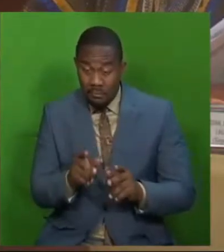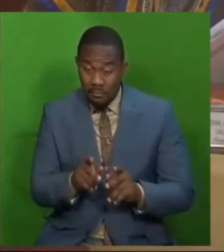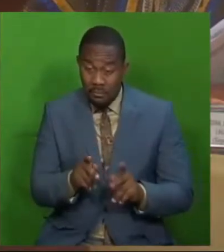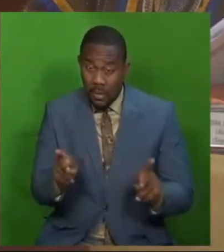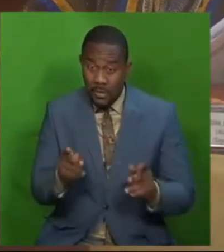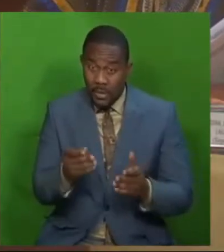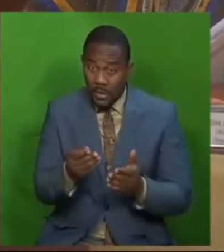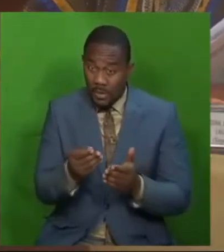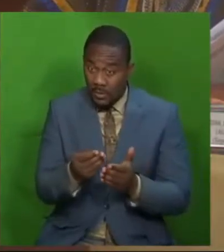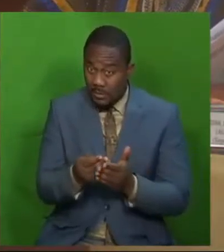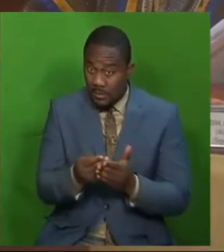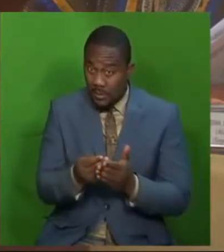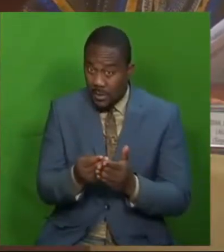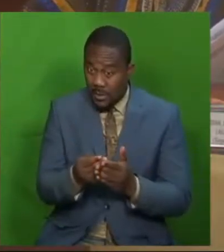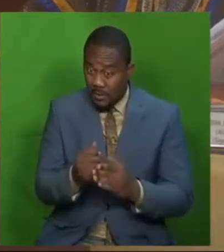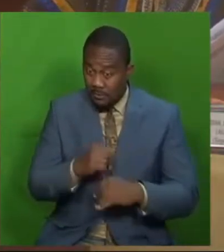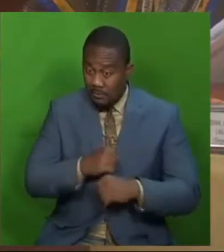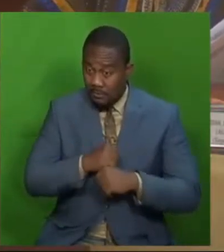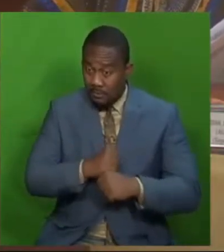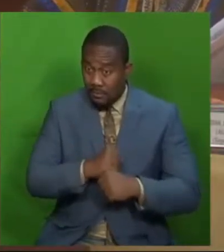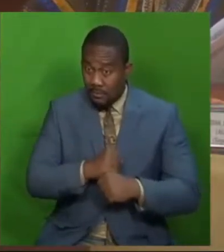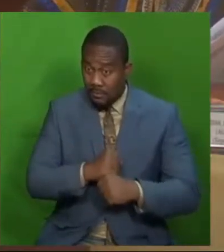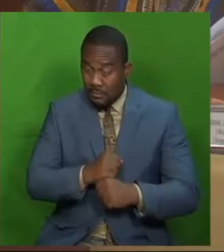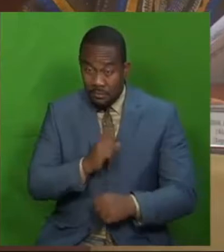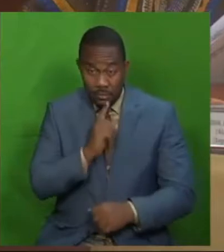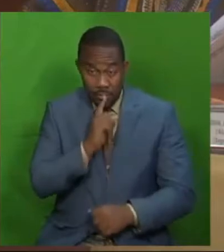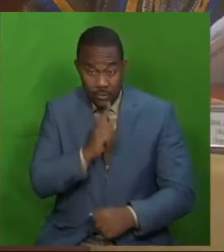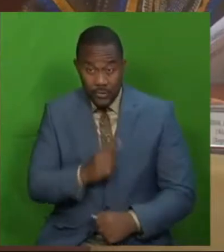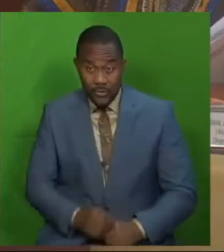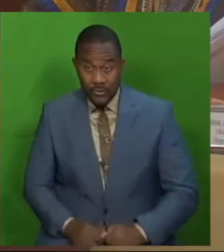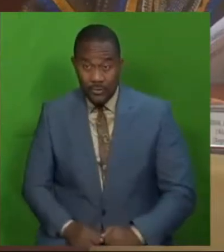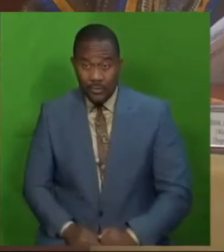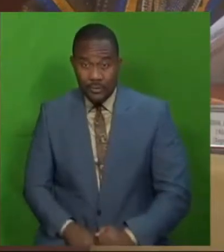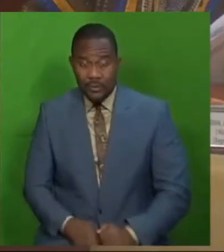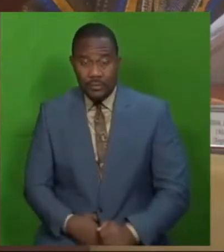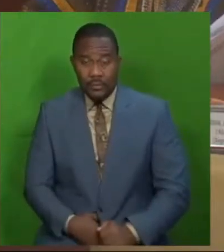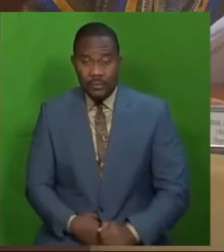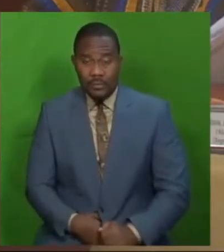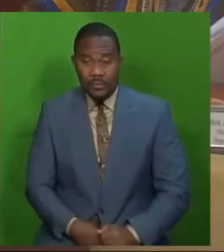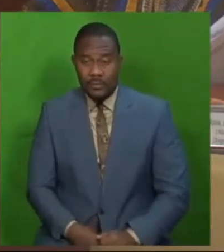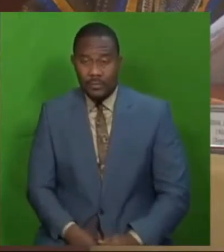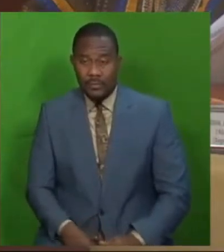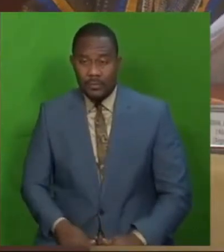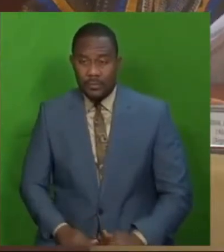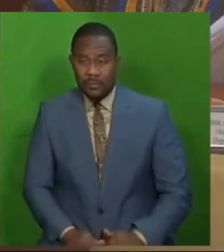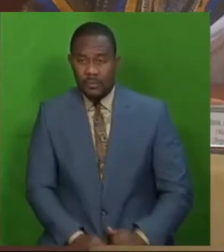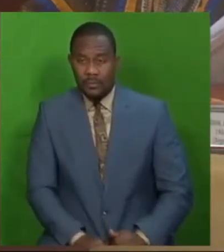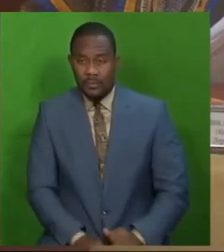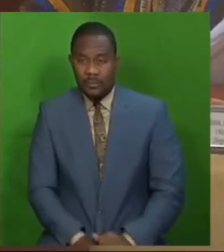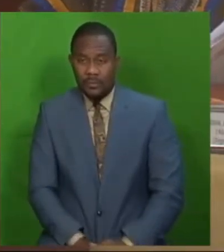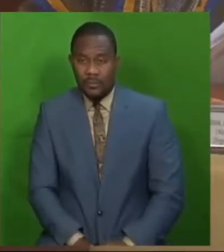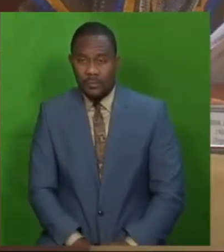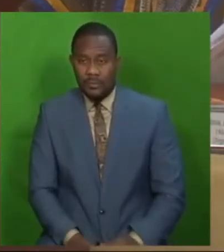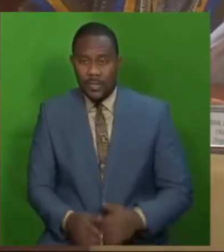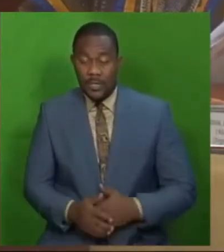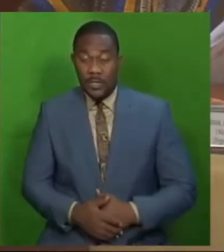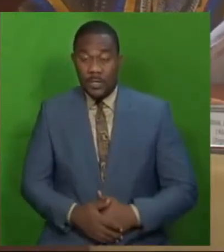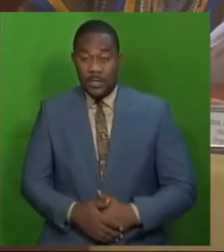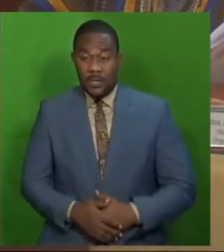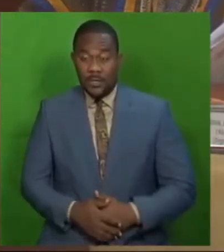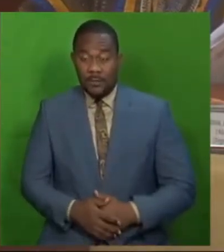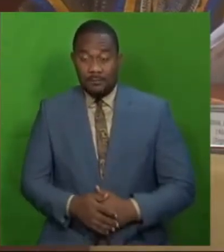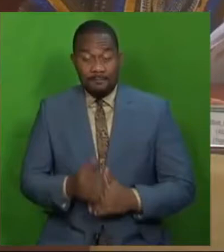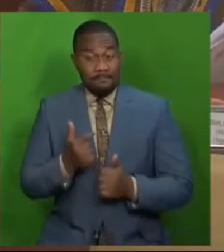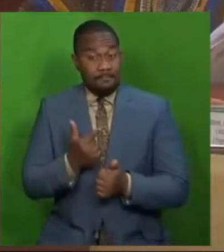Yes. Mr. Speaker, in all sincerity, the true state of the nation Ghana now is